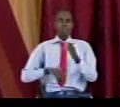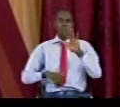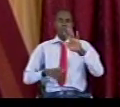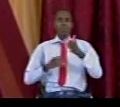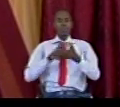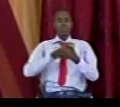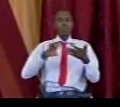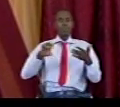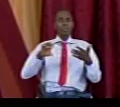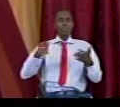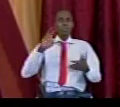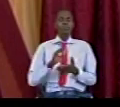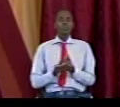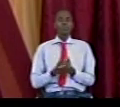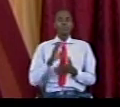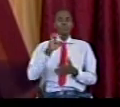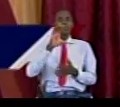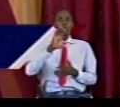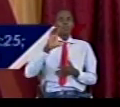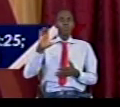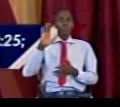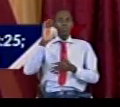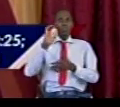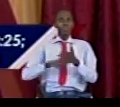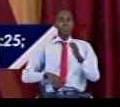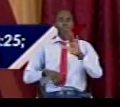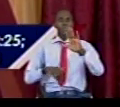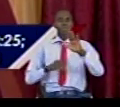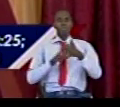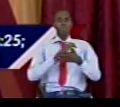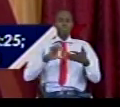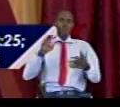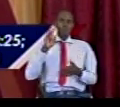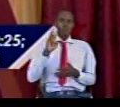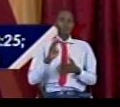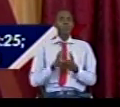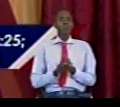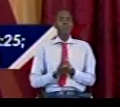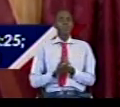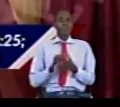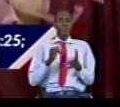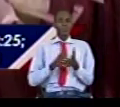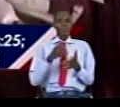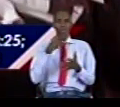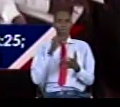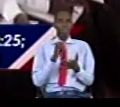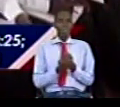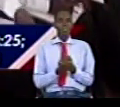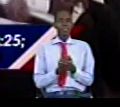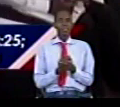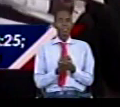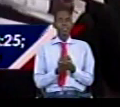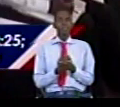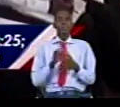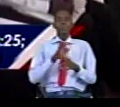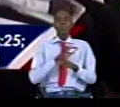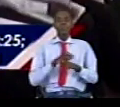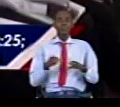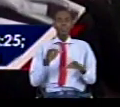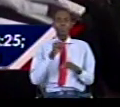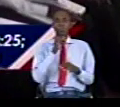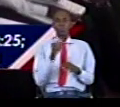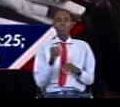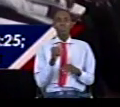2. Ecclesiastes chapter 5, reading from verse 2. It says, be not rash with thy mouth, and let not